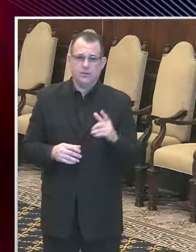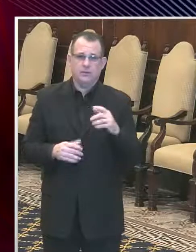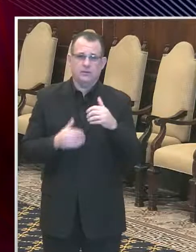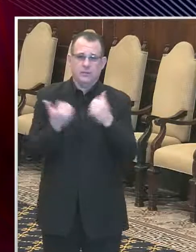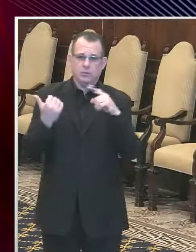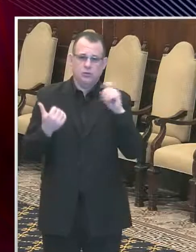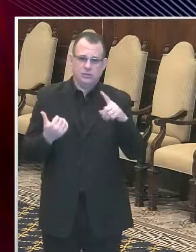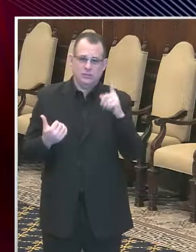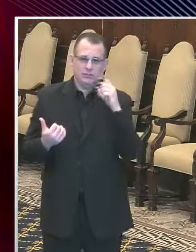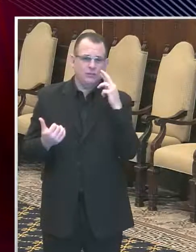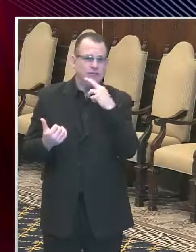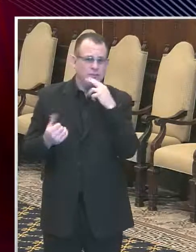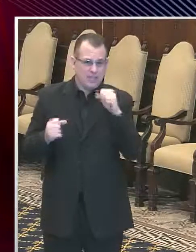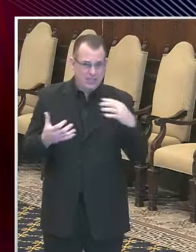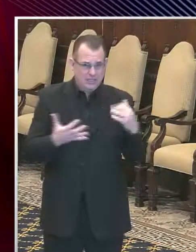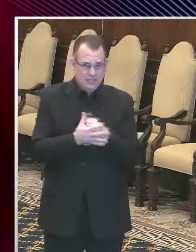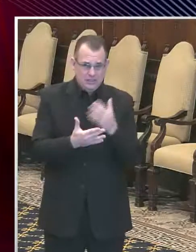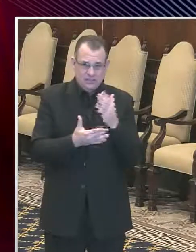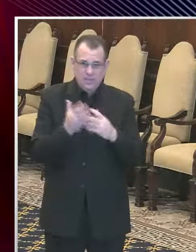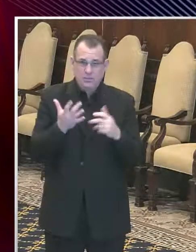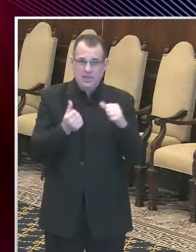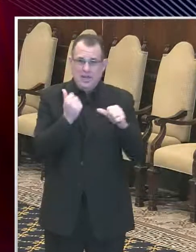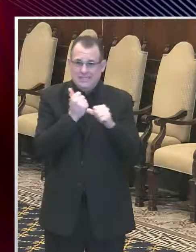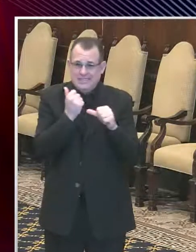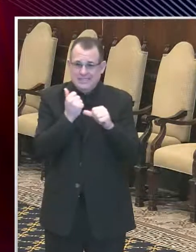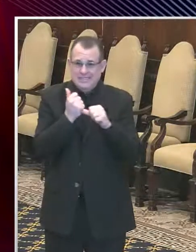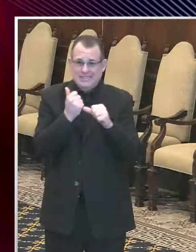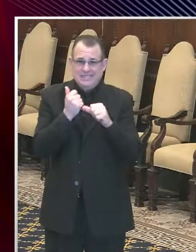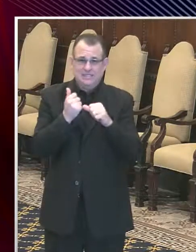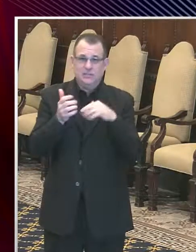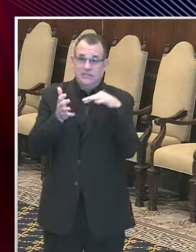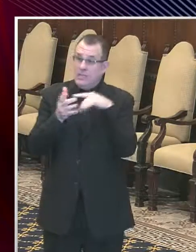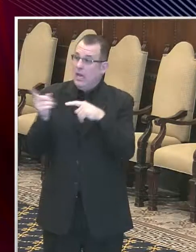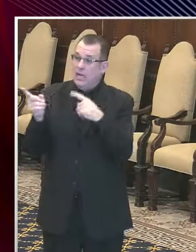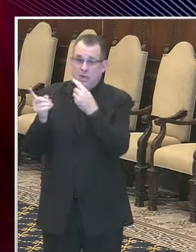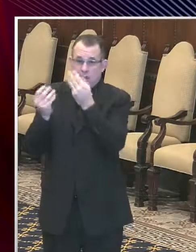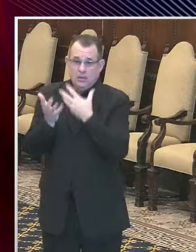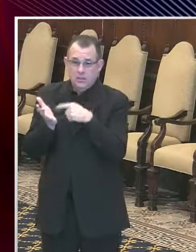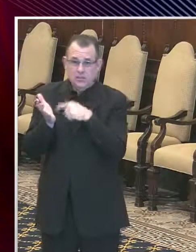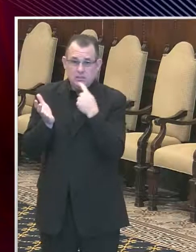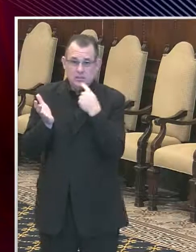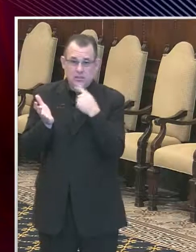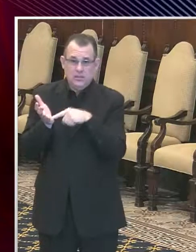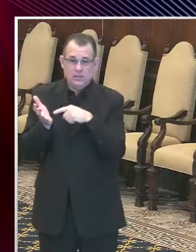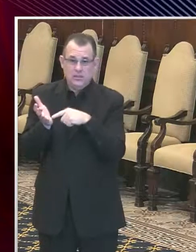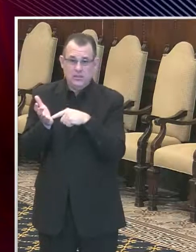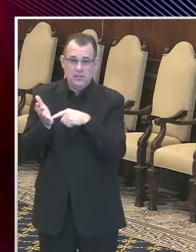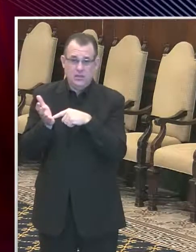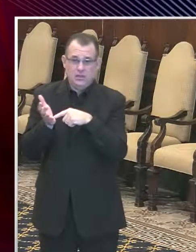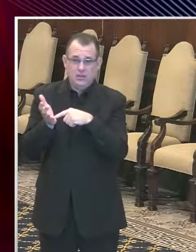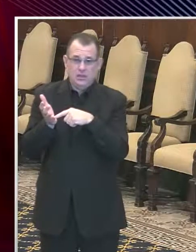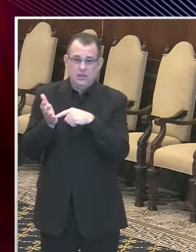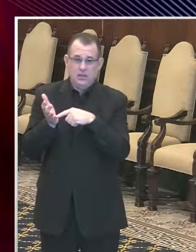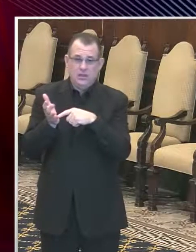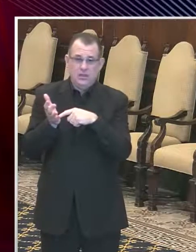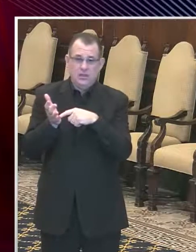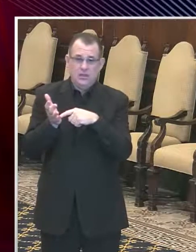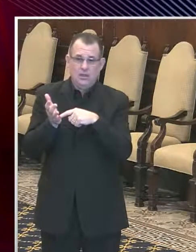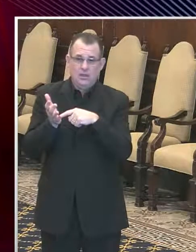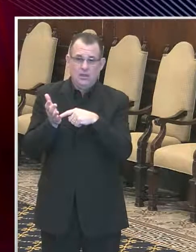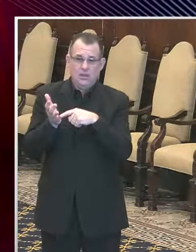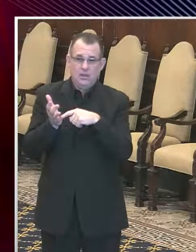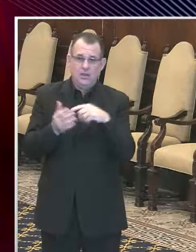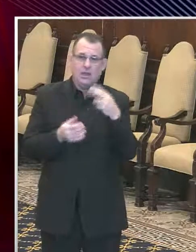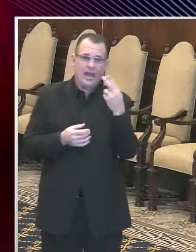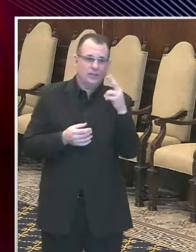be able to get some assistance. Or there was a study that showed that airflow, HVAC airflow in a Chinese restaurant had a lot